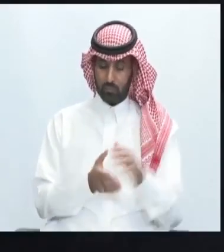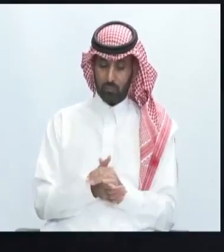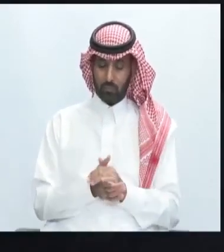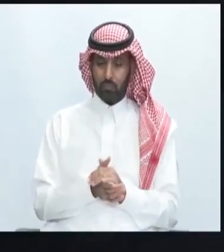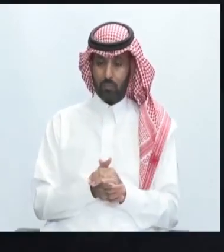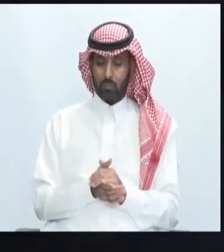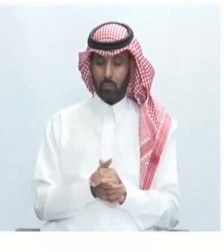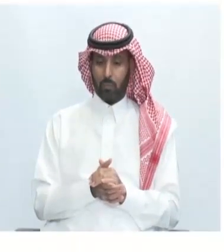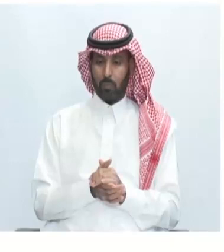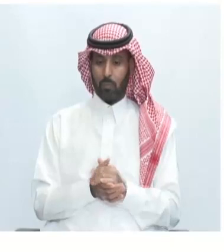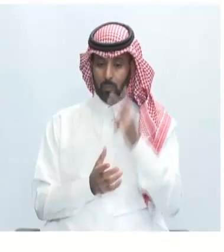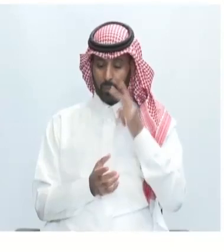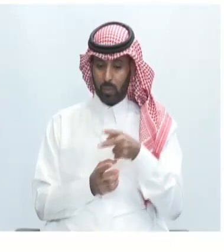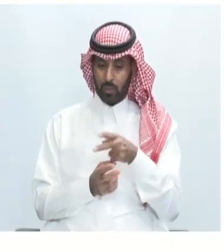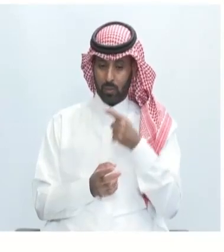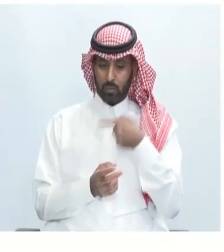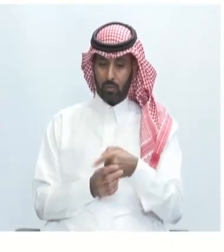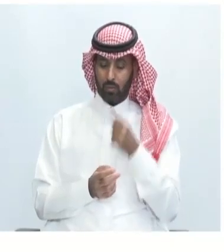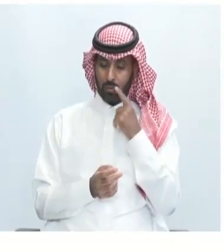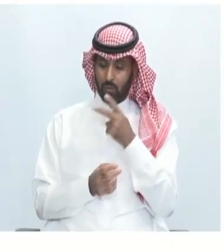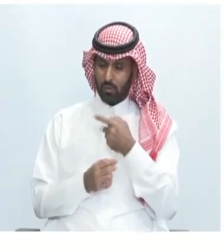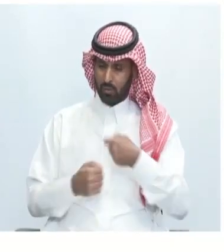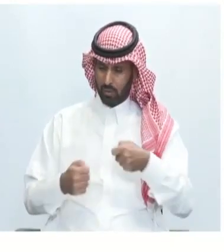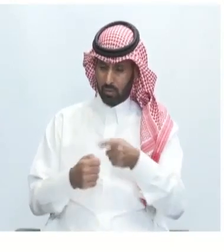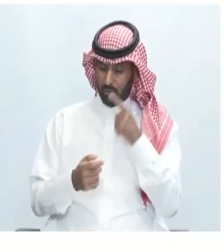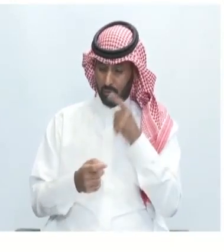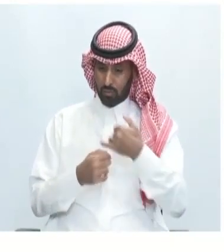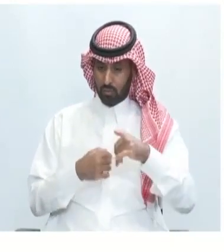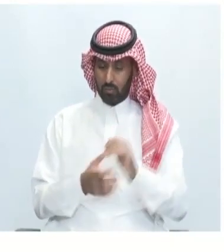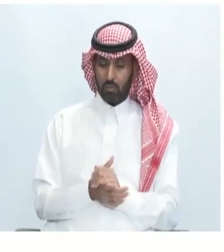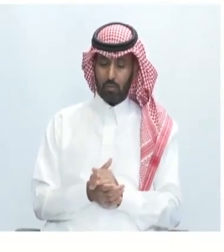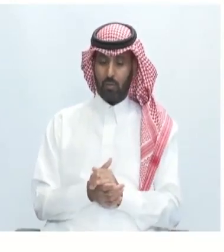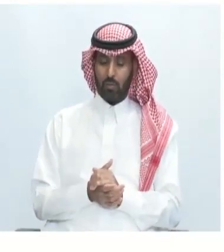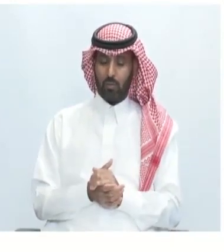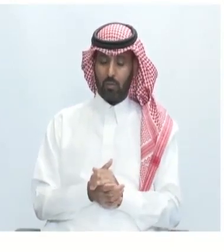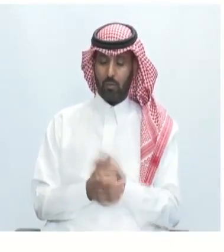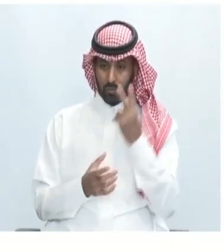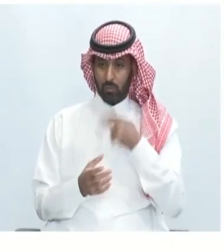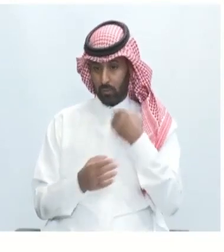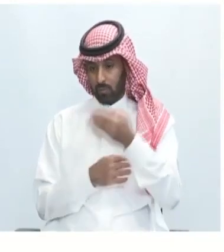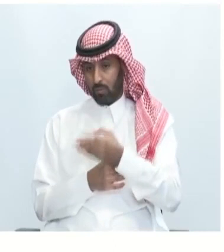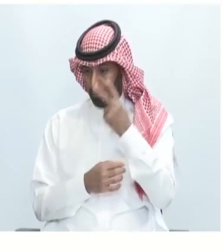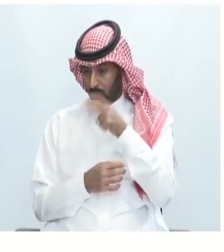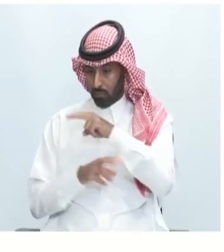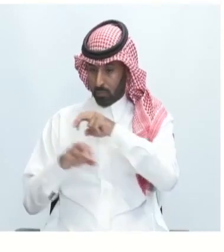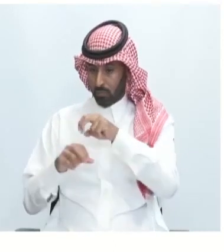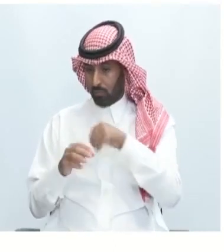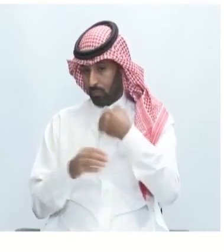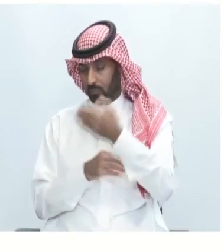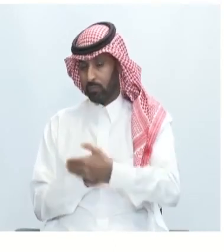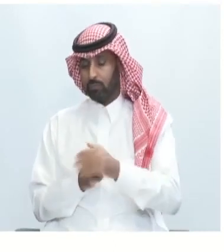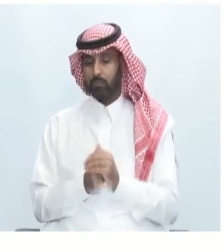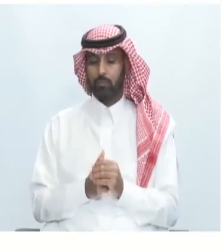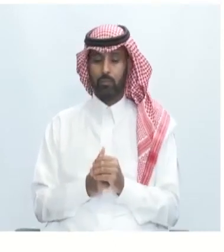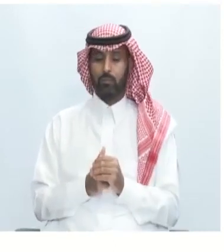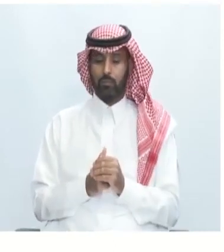you're correct. He will be fined for littering the sidewalk. He will be fined. So this is a future tense. He